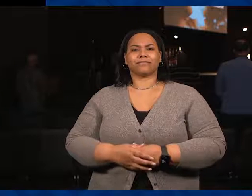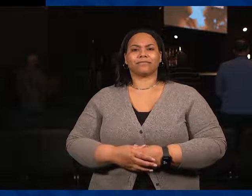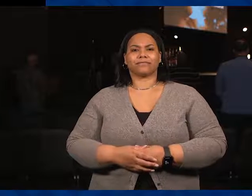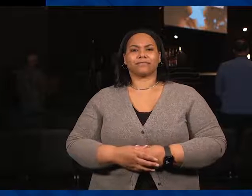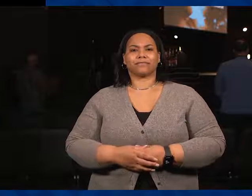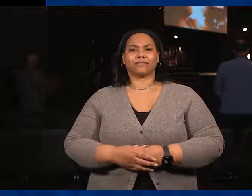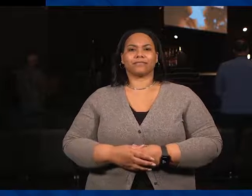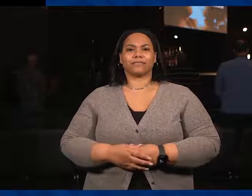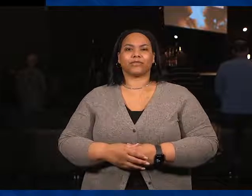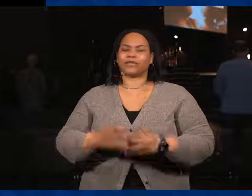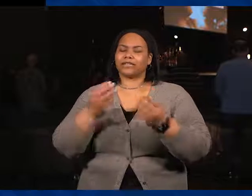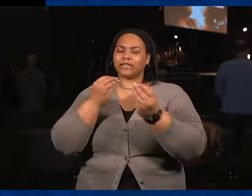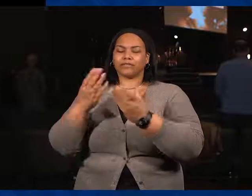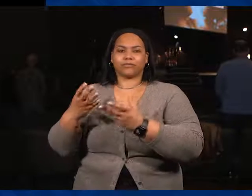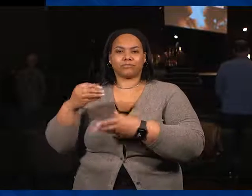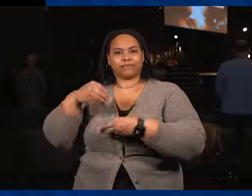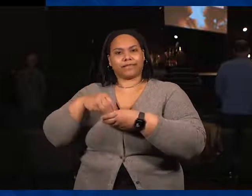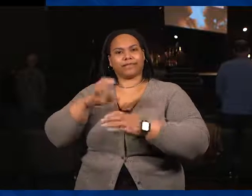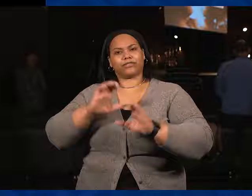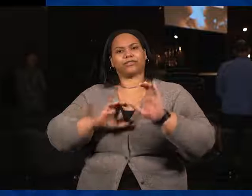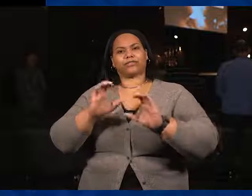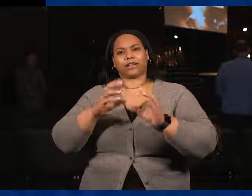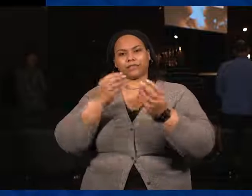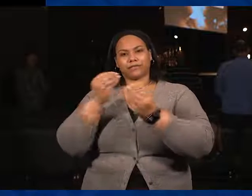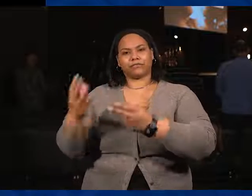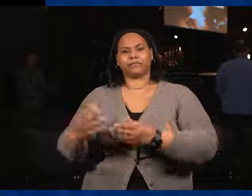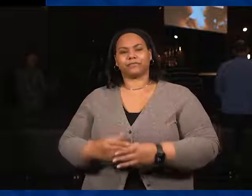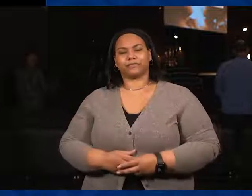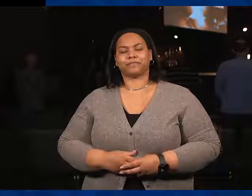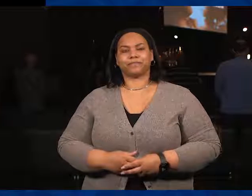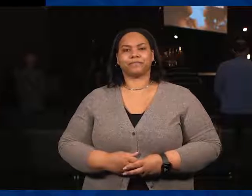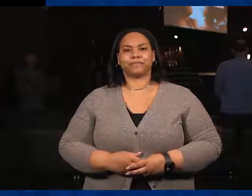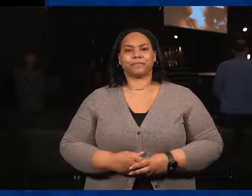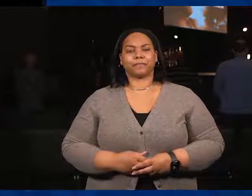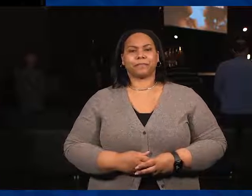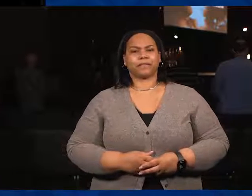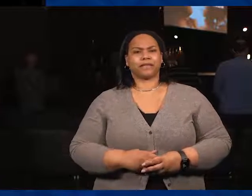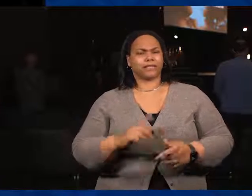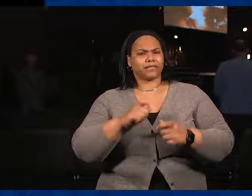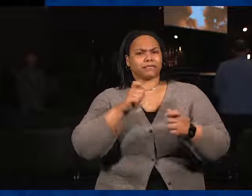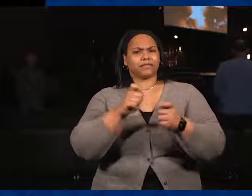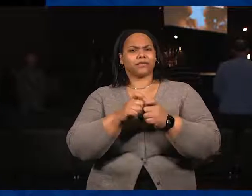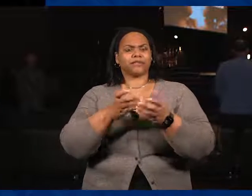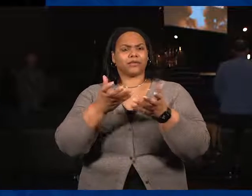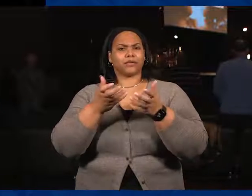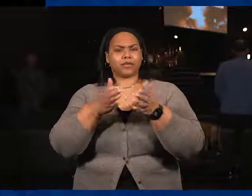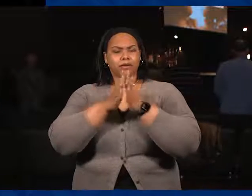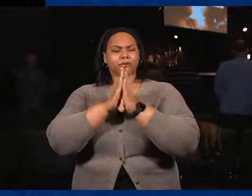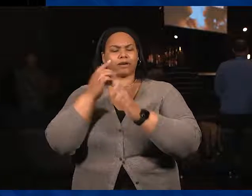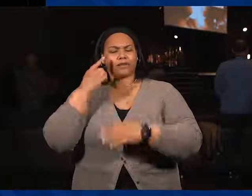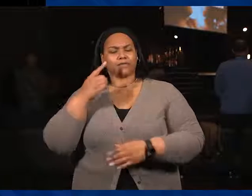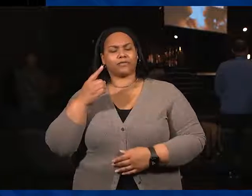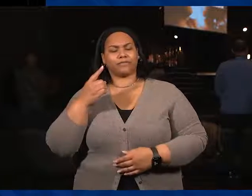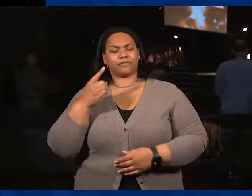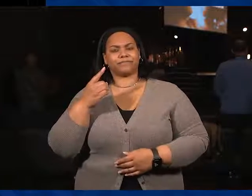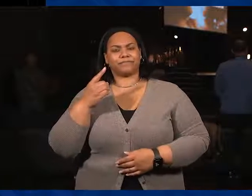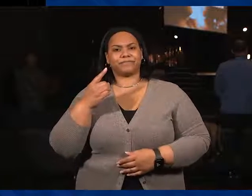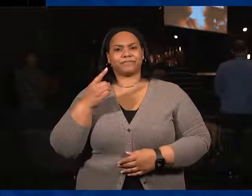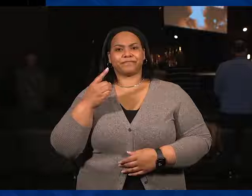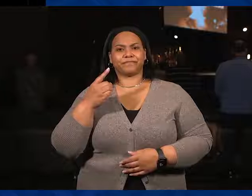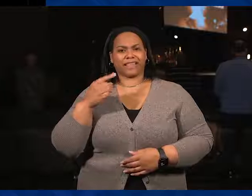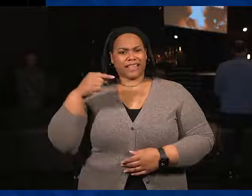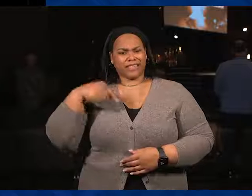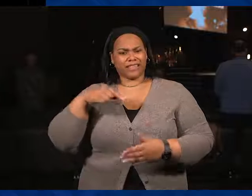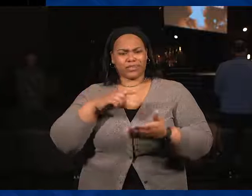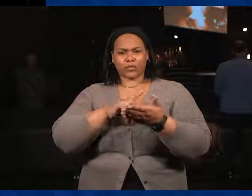somebody know in the chat. And I especially want to pray For those of us who this